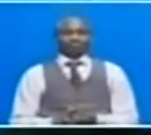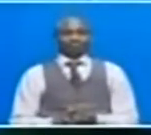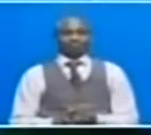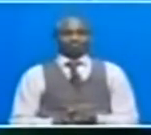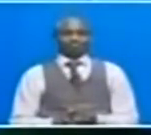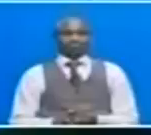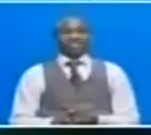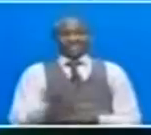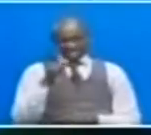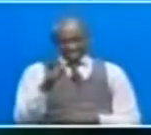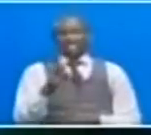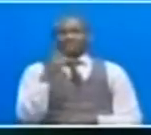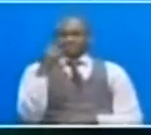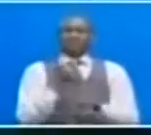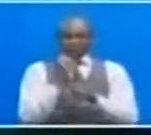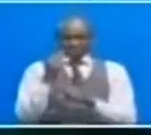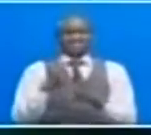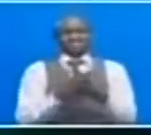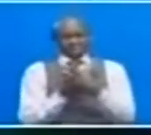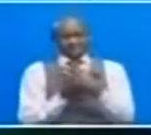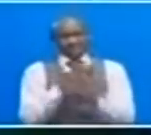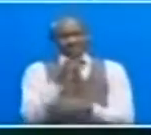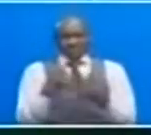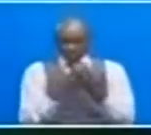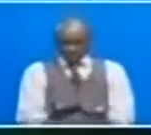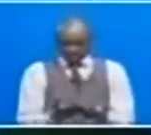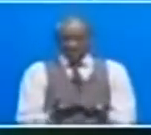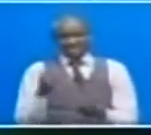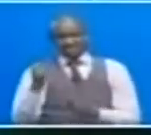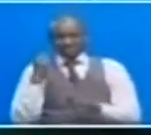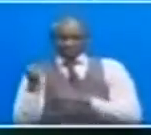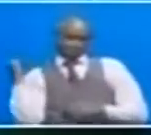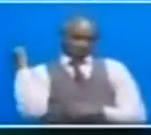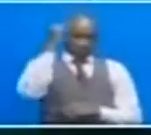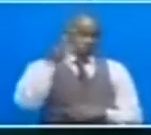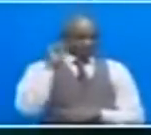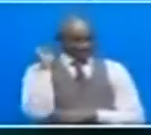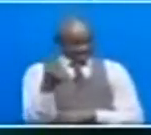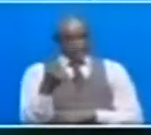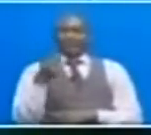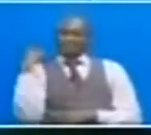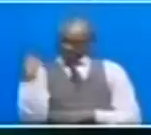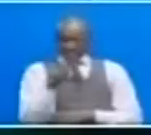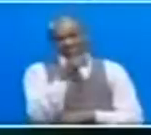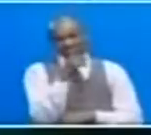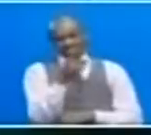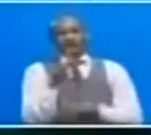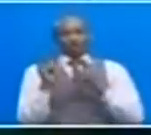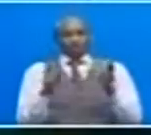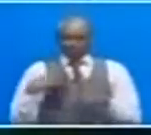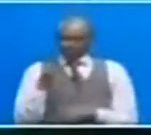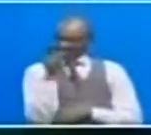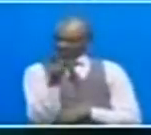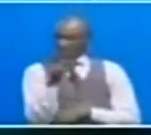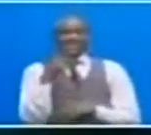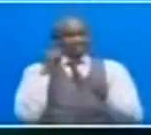Well, despite an impressive 2015 javelin season that saw Julius Yego break the African record at the Birmingham Diamond League, the Commonwealth champion is